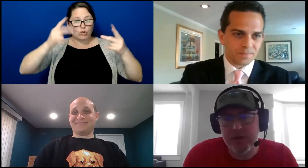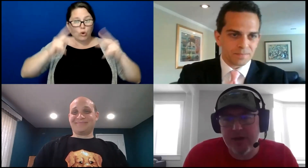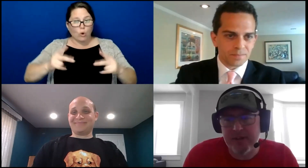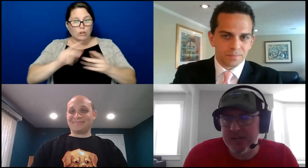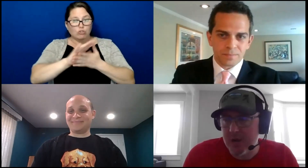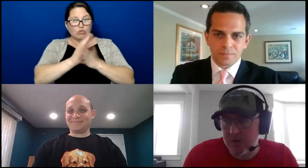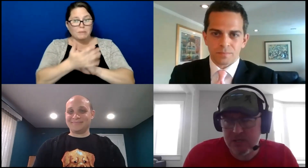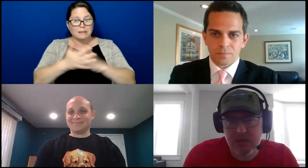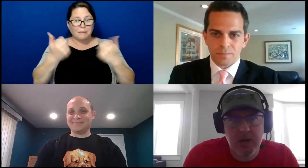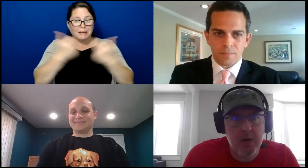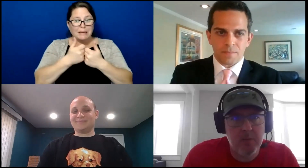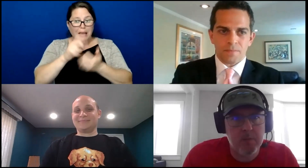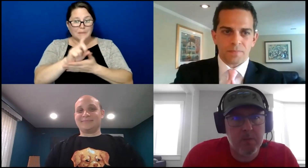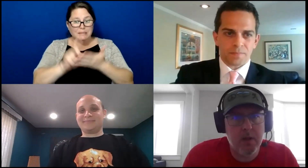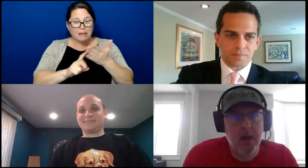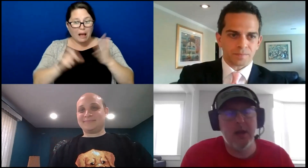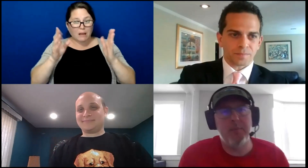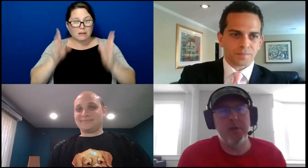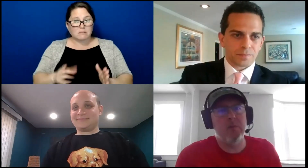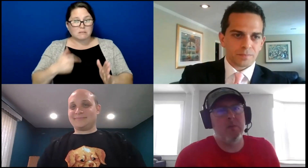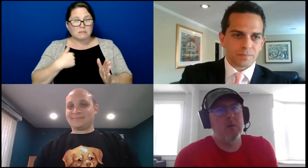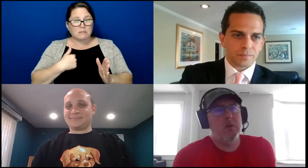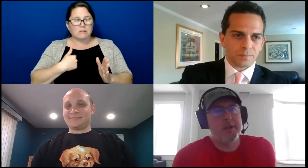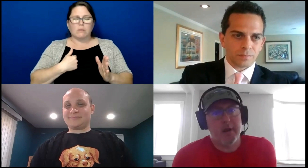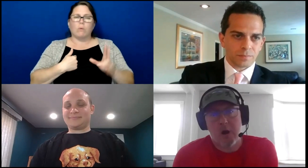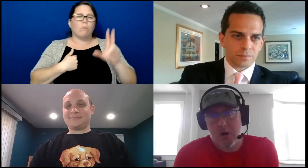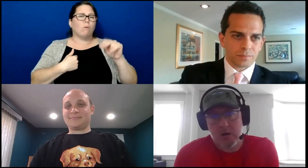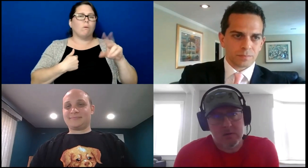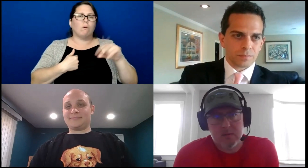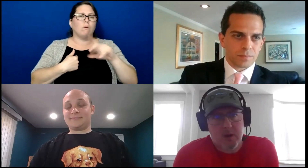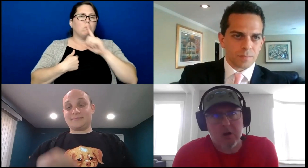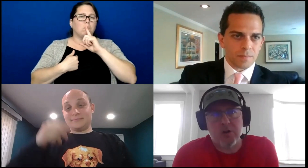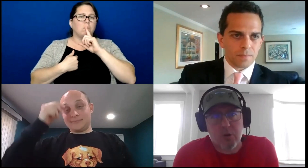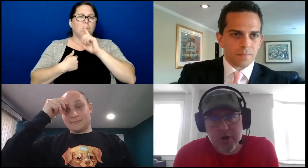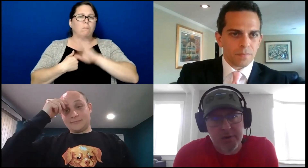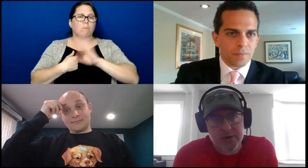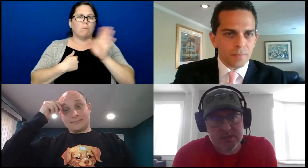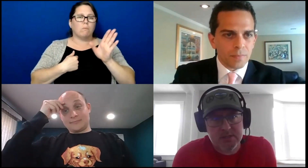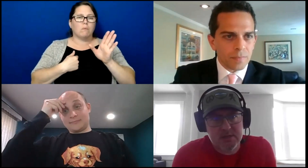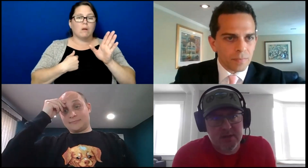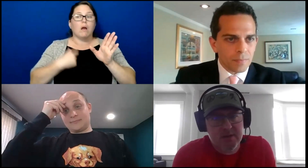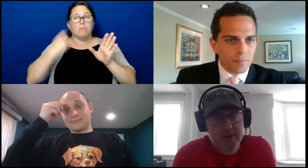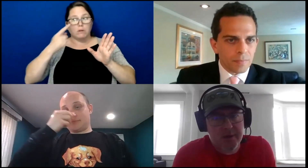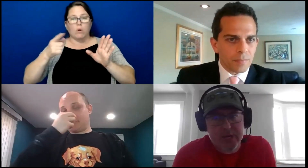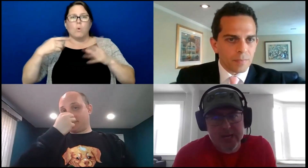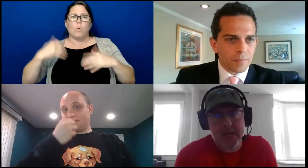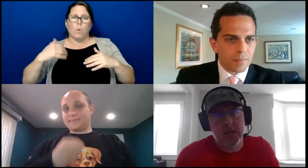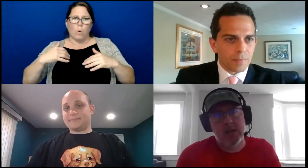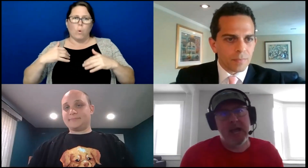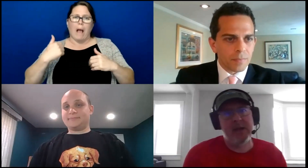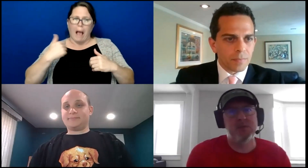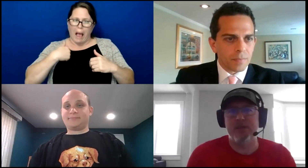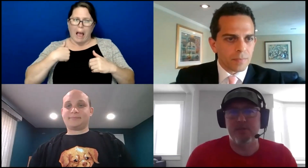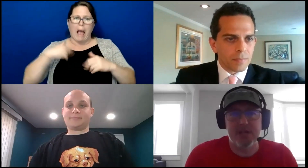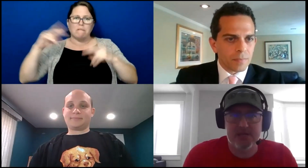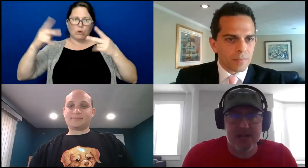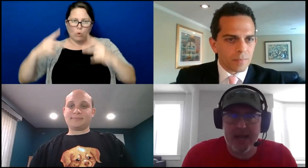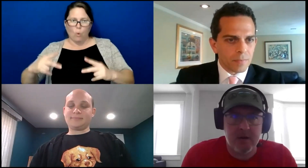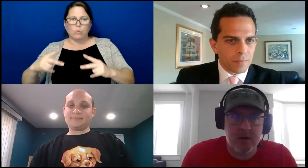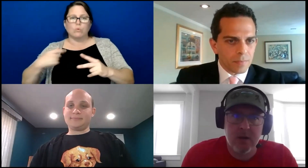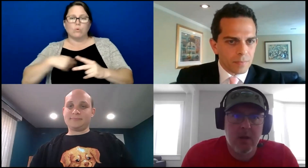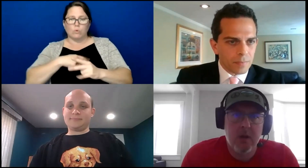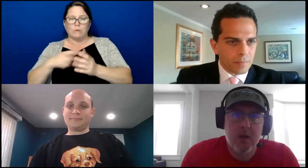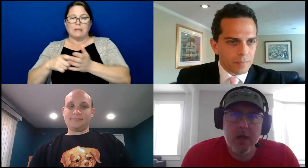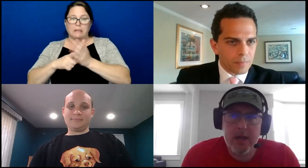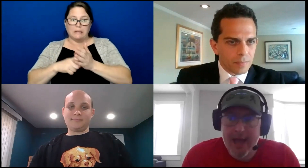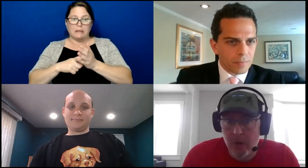you definitely don't. I mean, there are hardcore coders that we need in games, but to be a